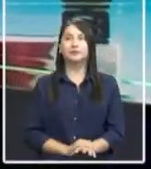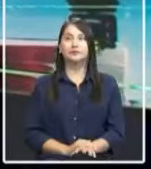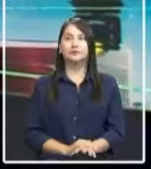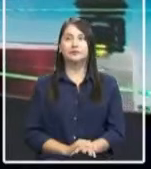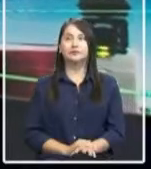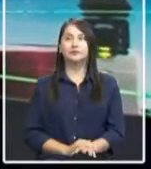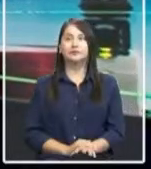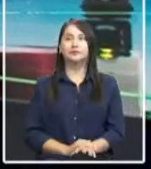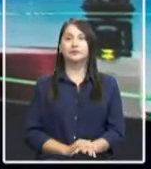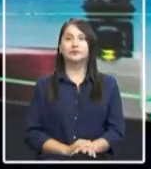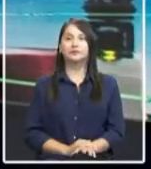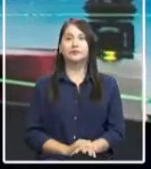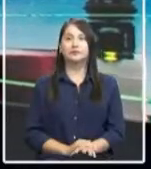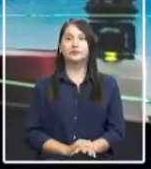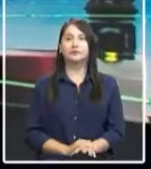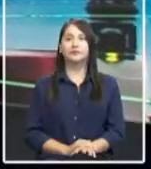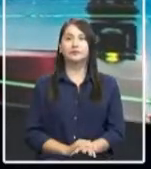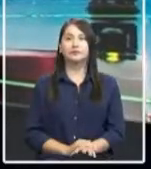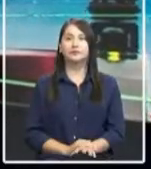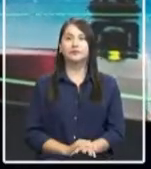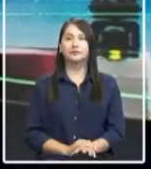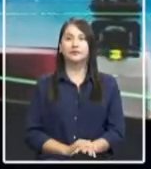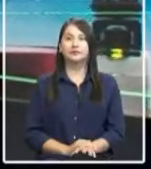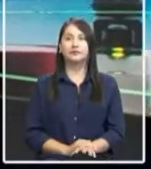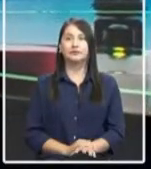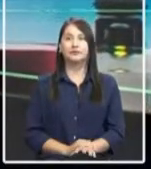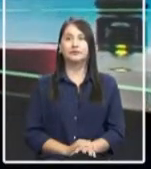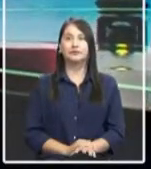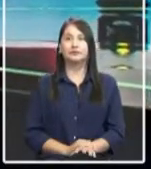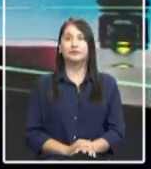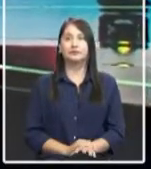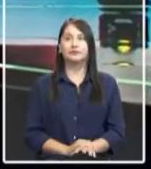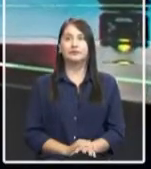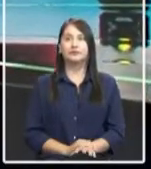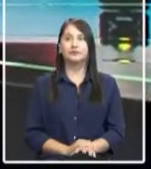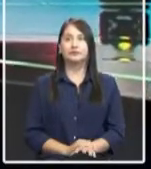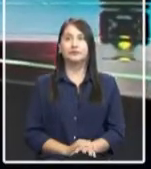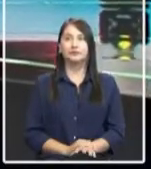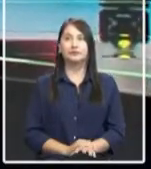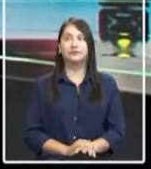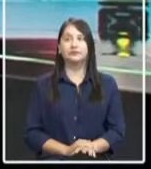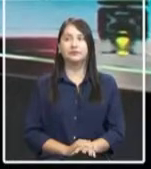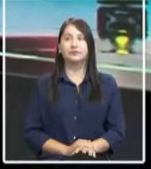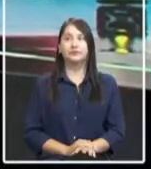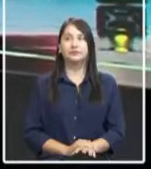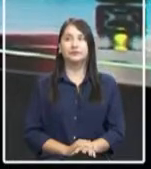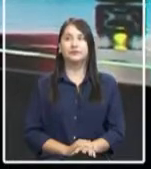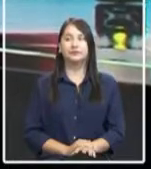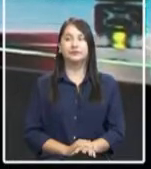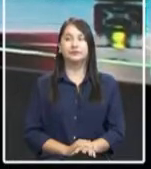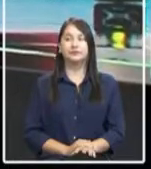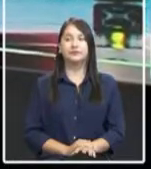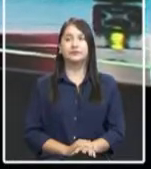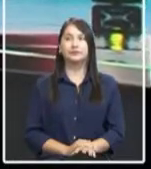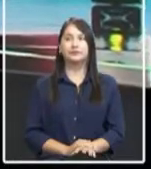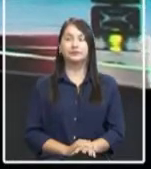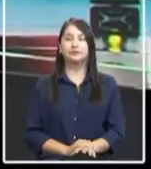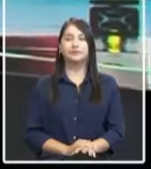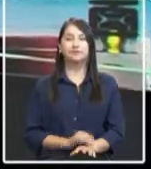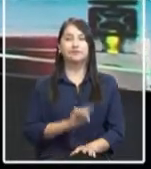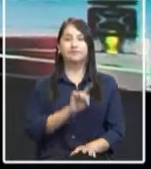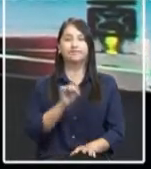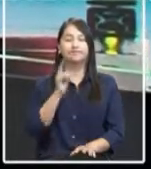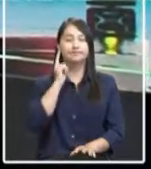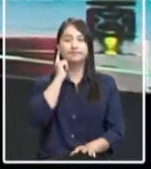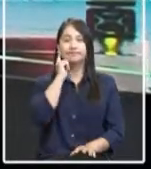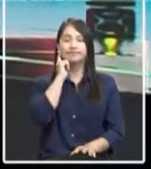Sheila, you muted your microphone, please. You have to unmute it. I thought that the that